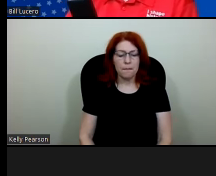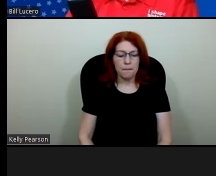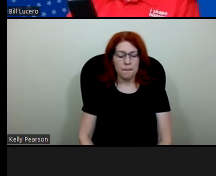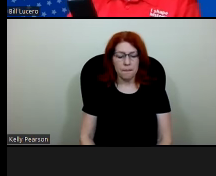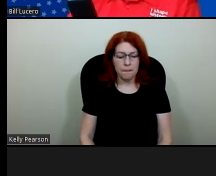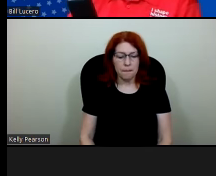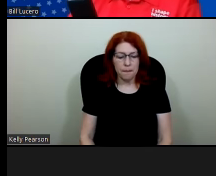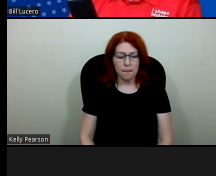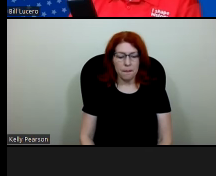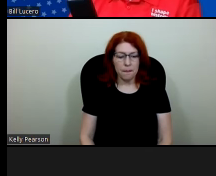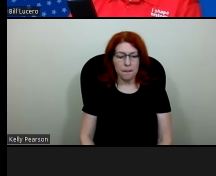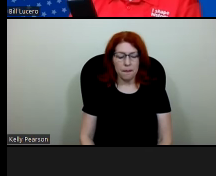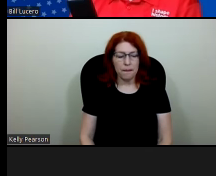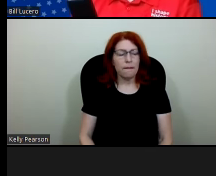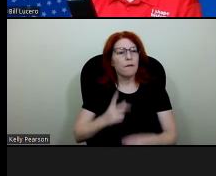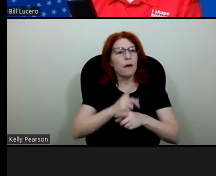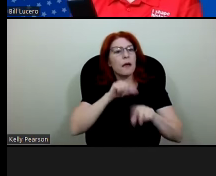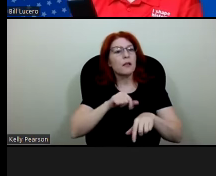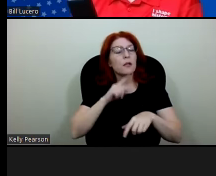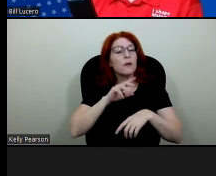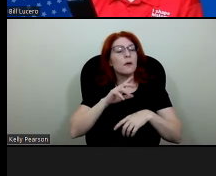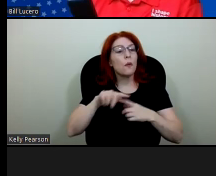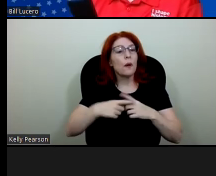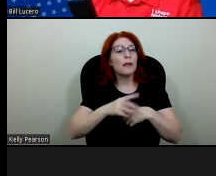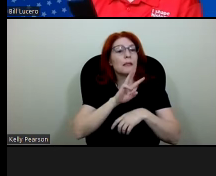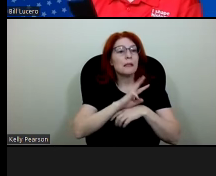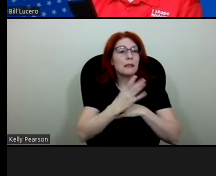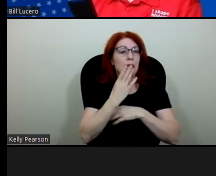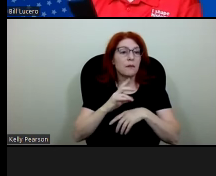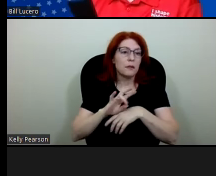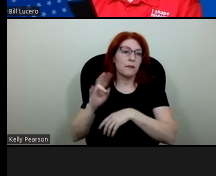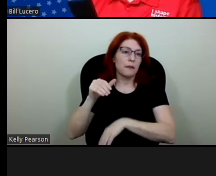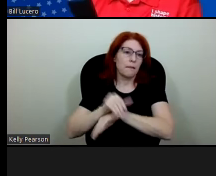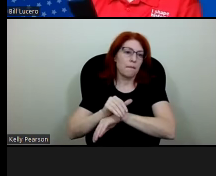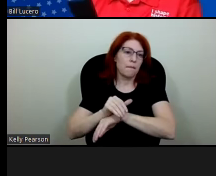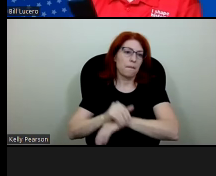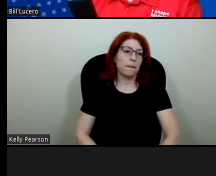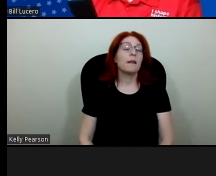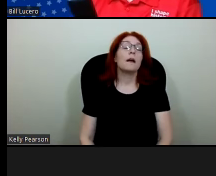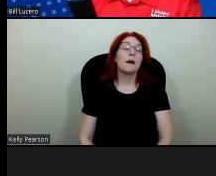So the right answer is when is 6 a.m. to 7 p.m. Okay.